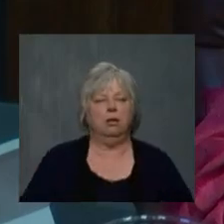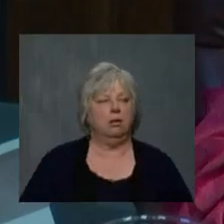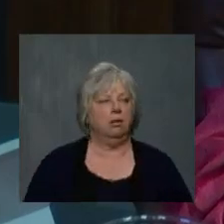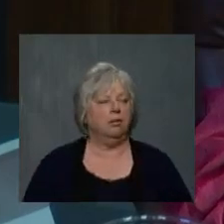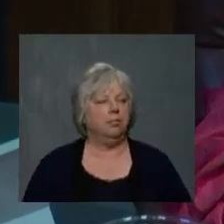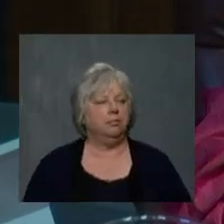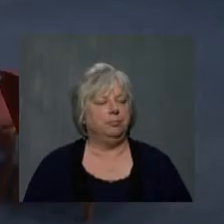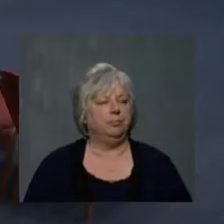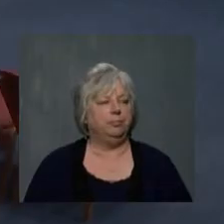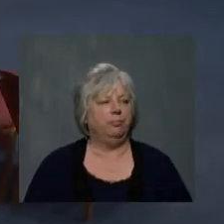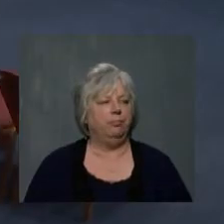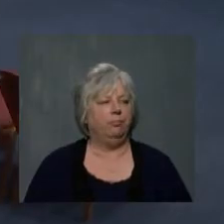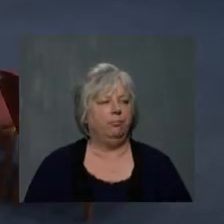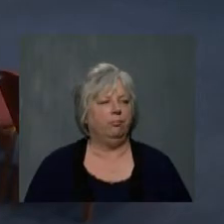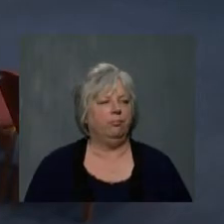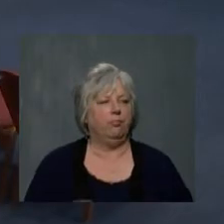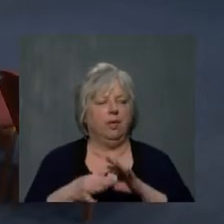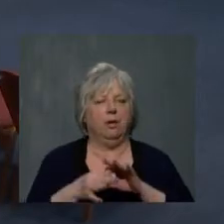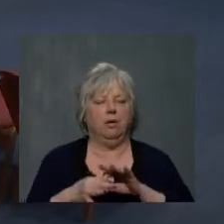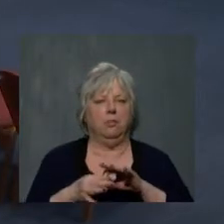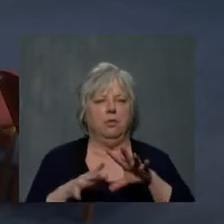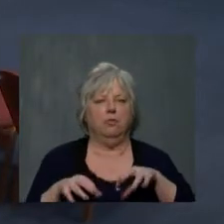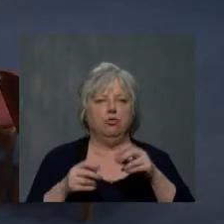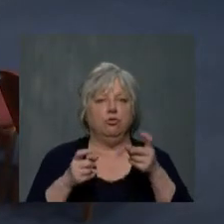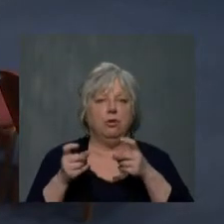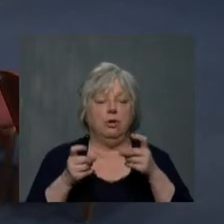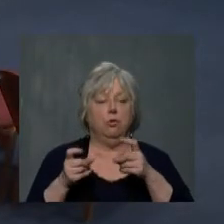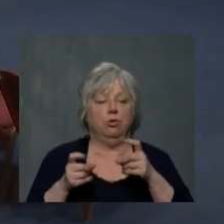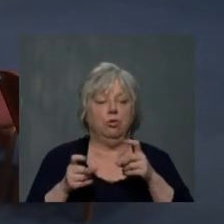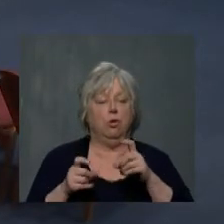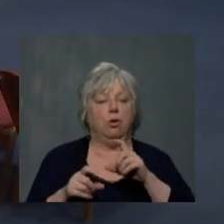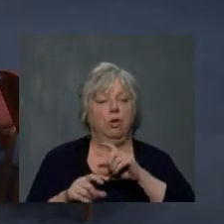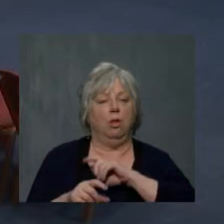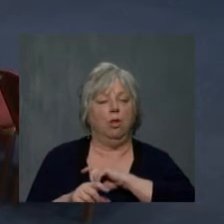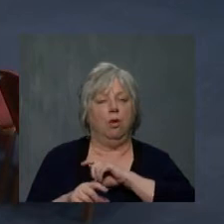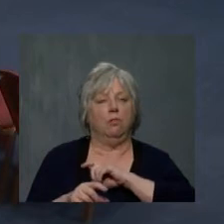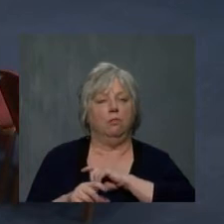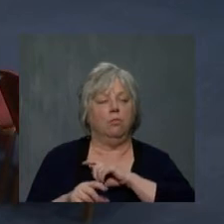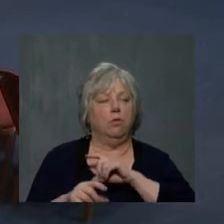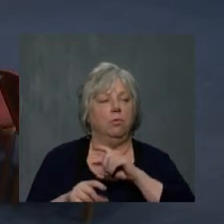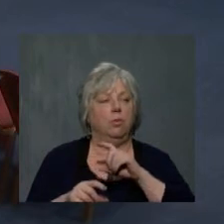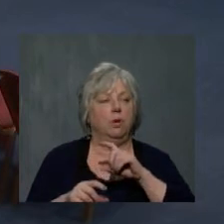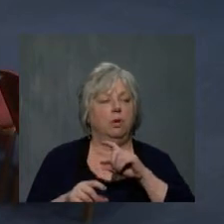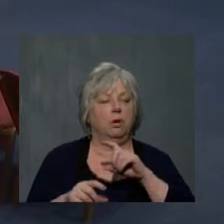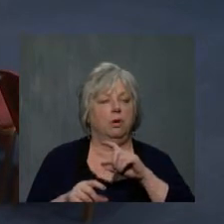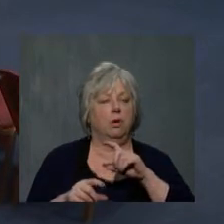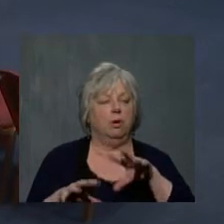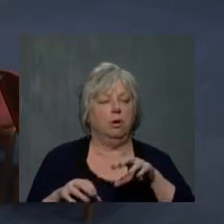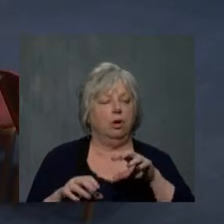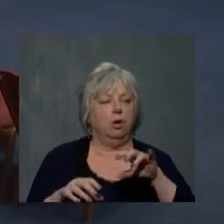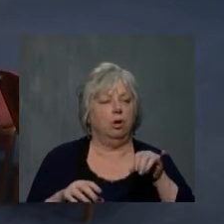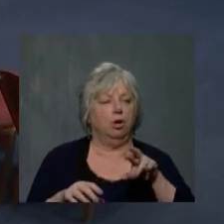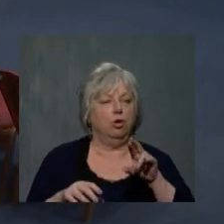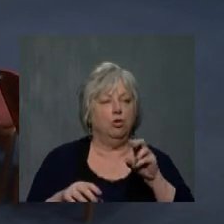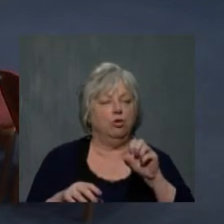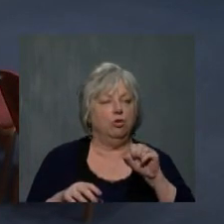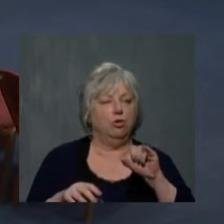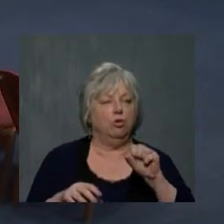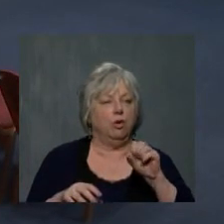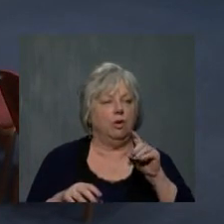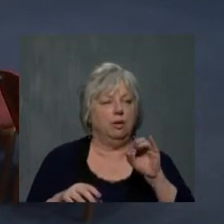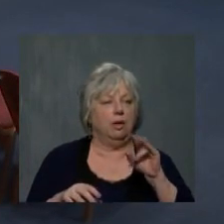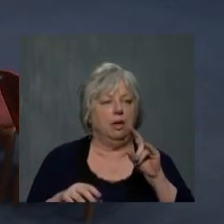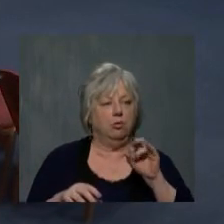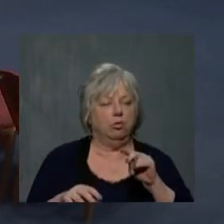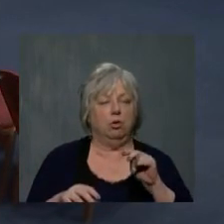Director Adcock, in terms of jurisdiction, a law enforcement officer's jurisdiction, if it is a local